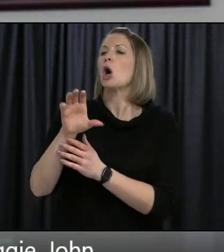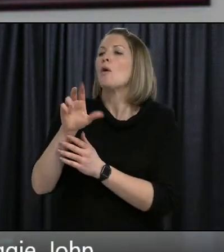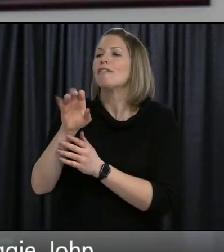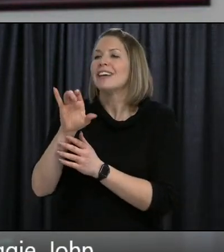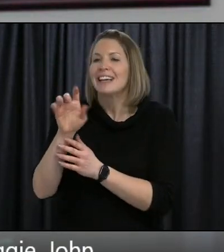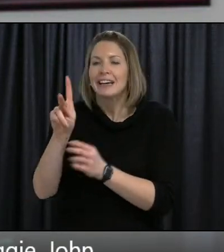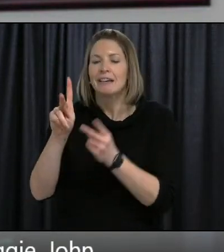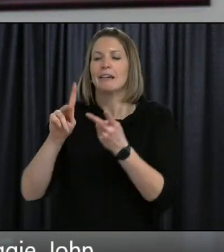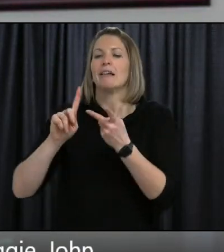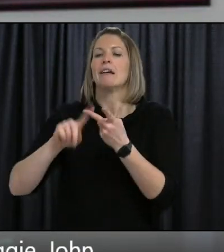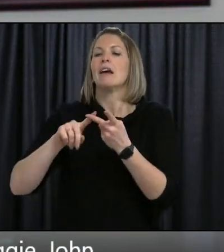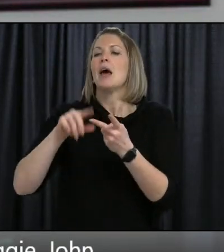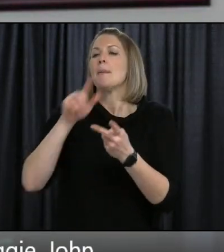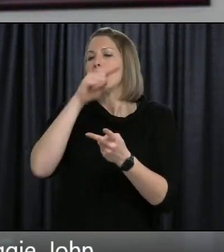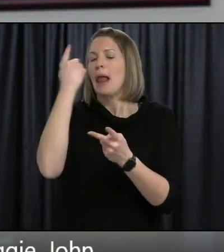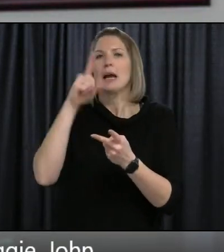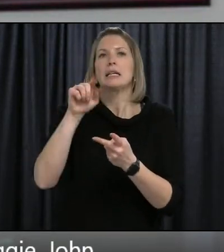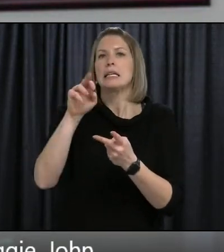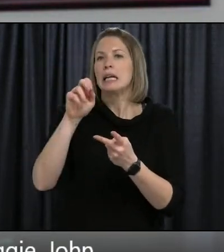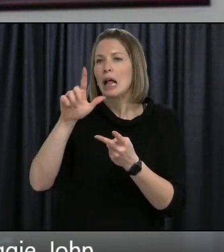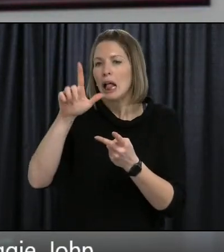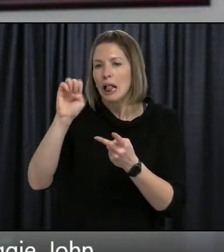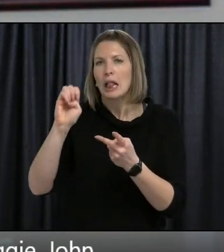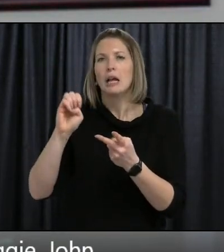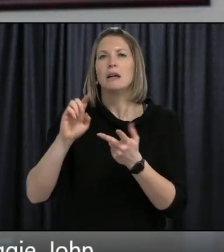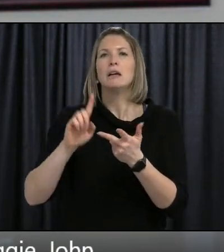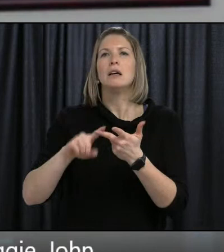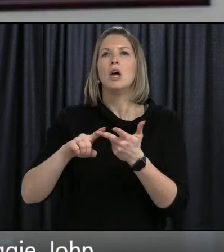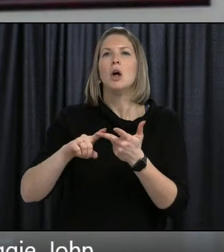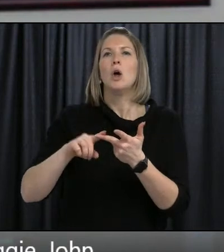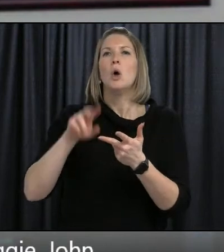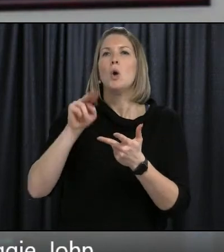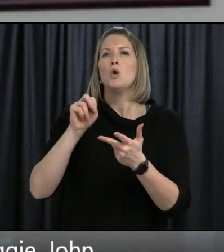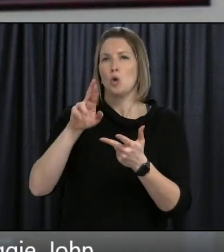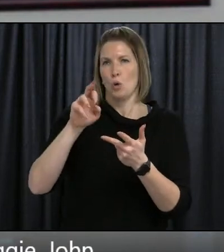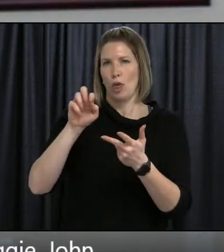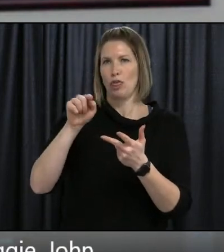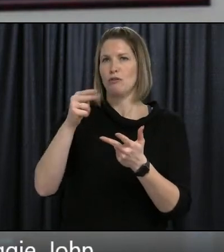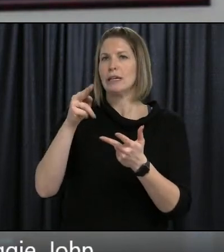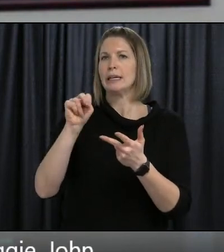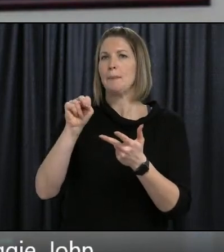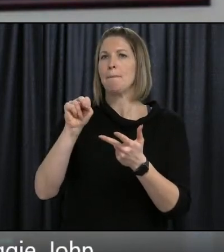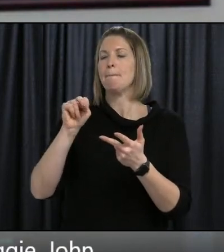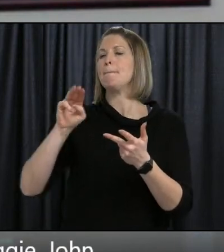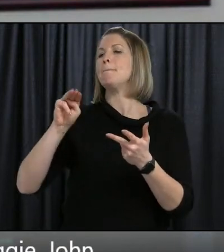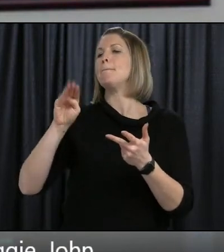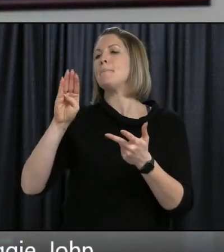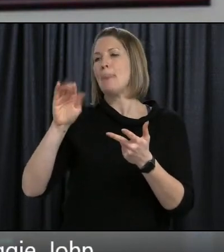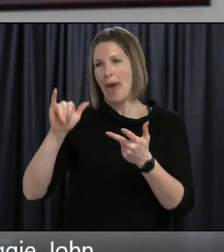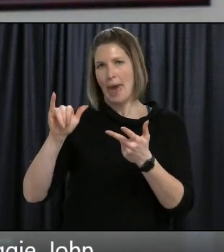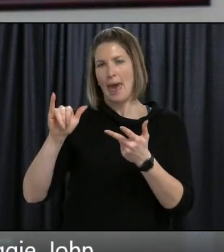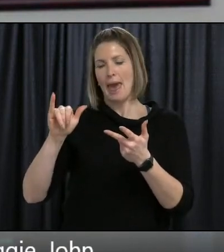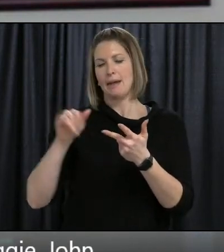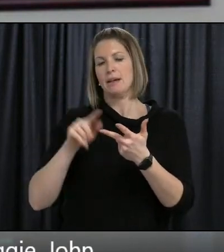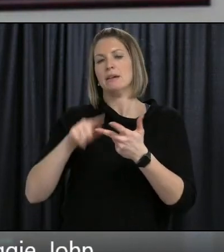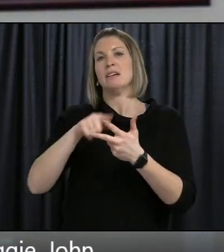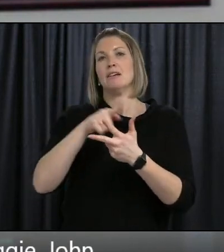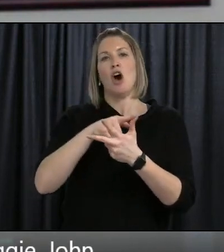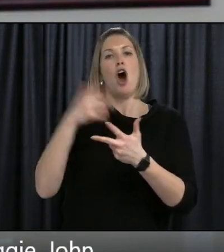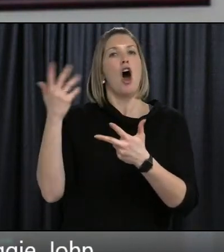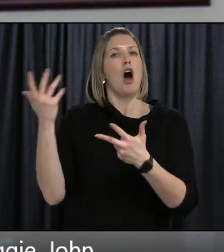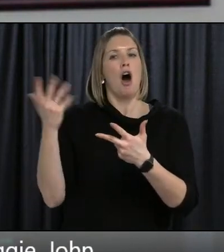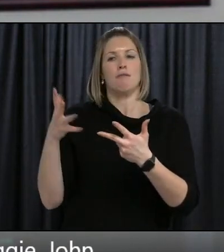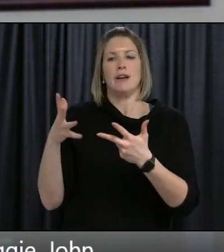Tickle, and Norman Bay all receiving their vaccines. I had an email just from the Medical Officer of Health in